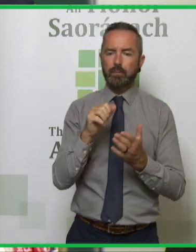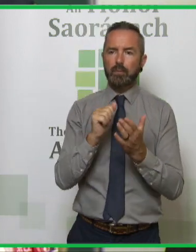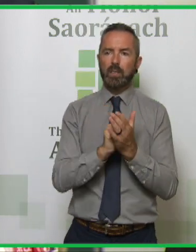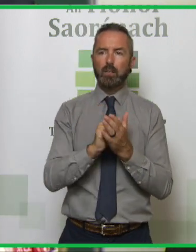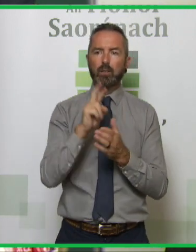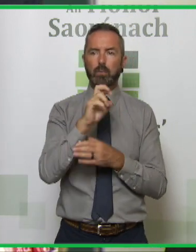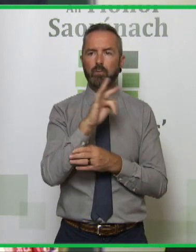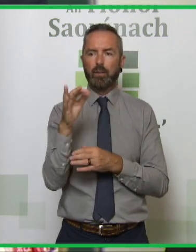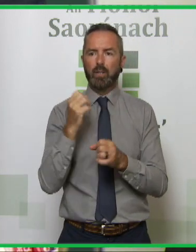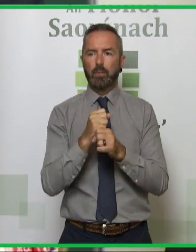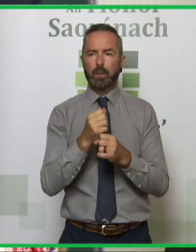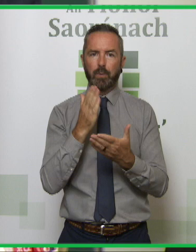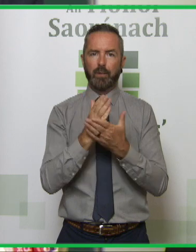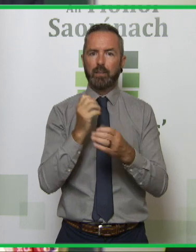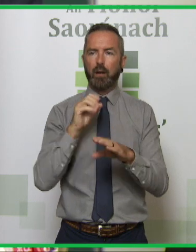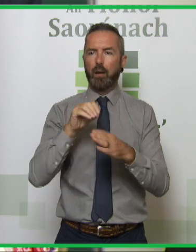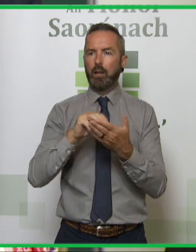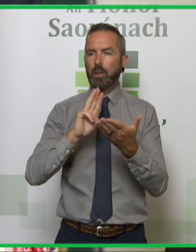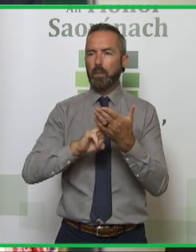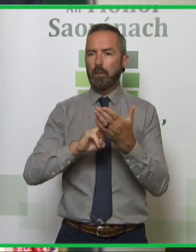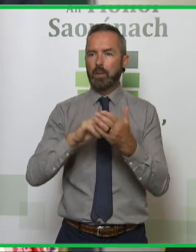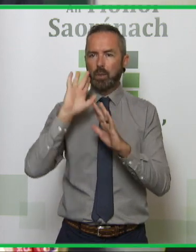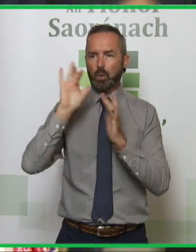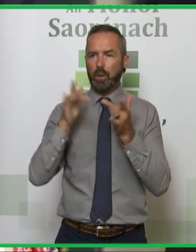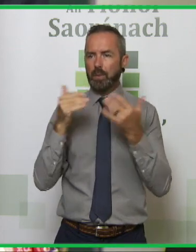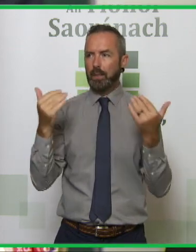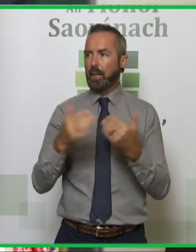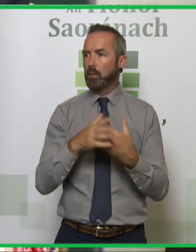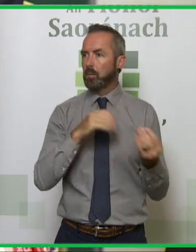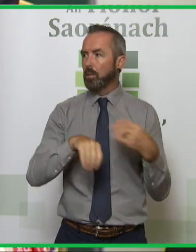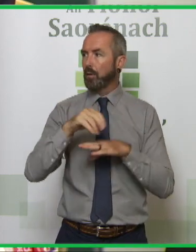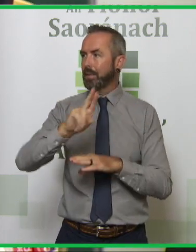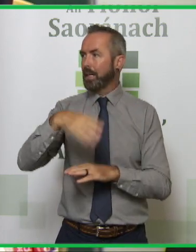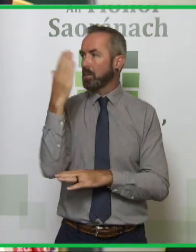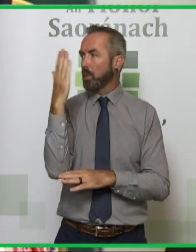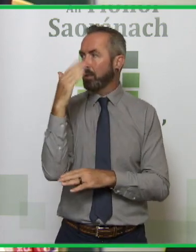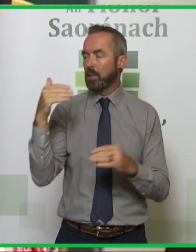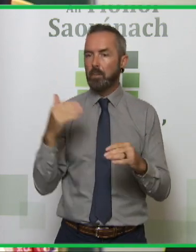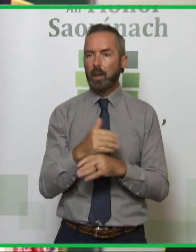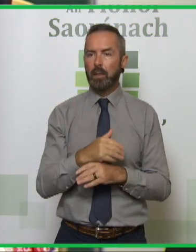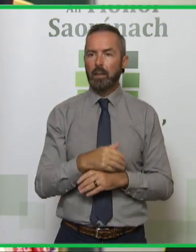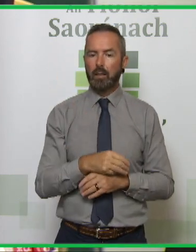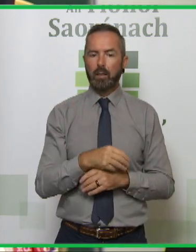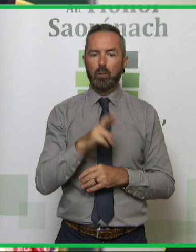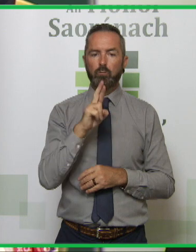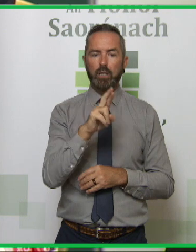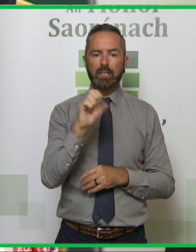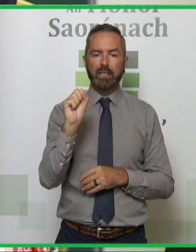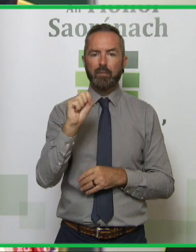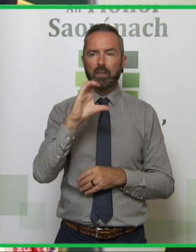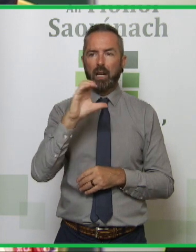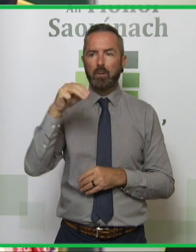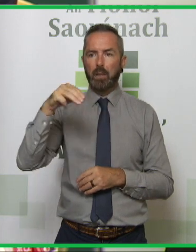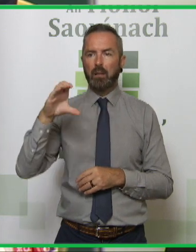around prevention is on the member site now. So I'm going to move straight into our next presentation, which is a joint presentation by Richie Stafford and Karen O'Connor from the